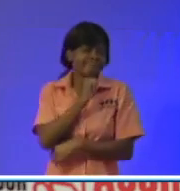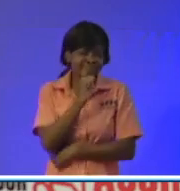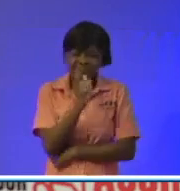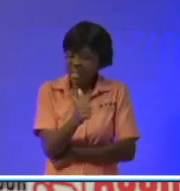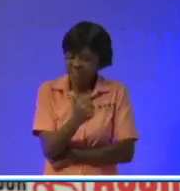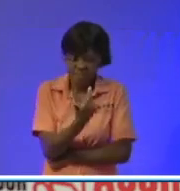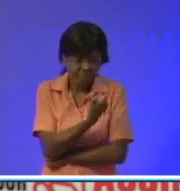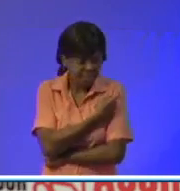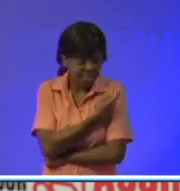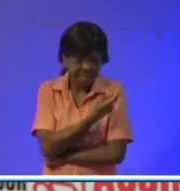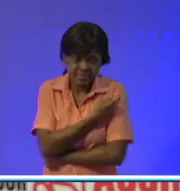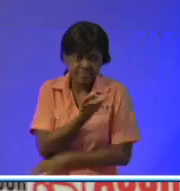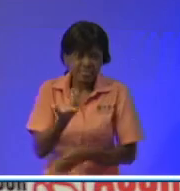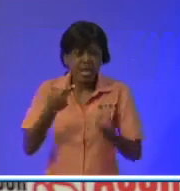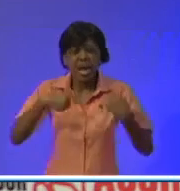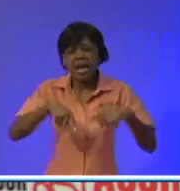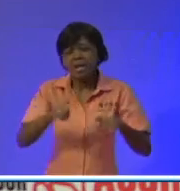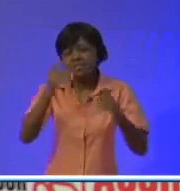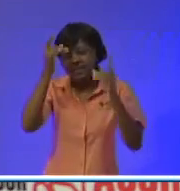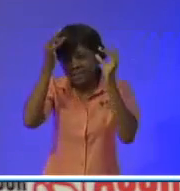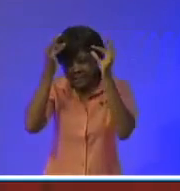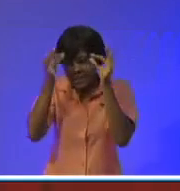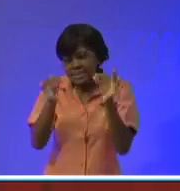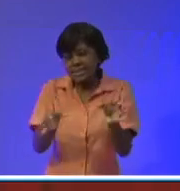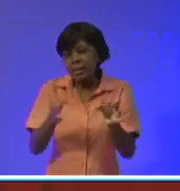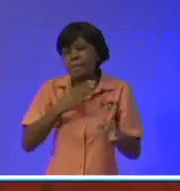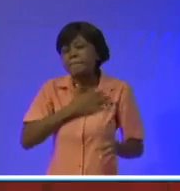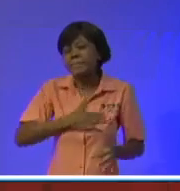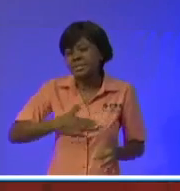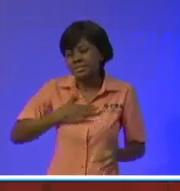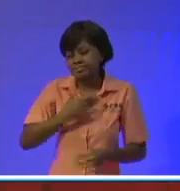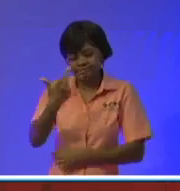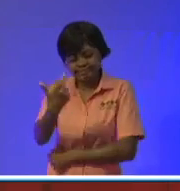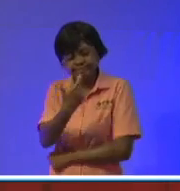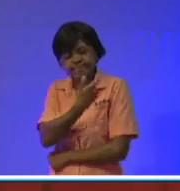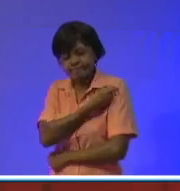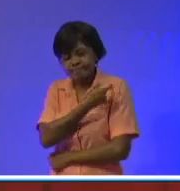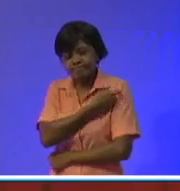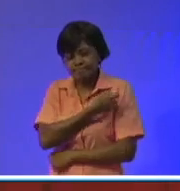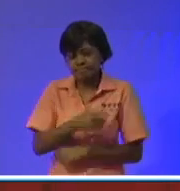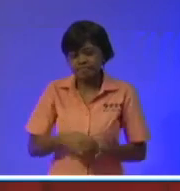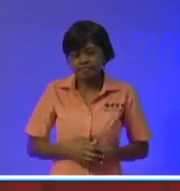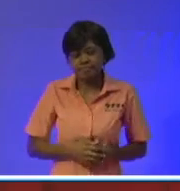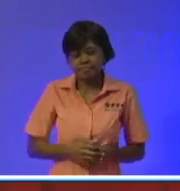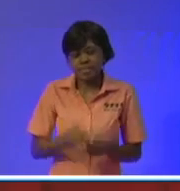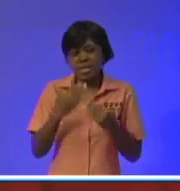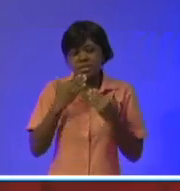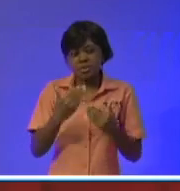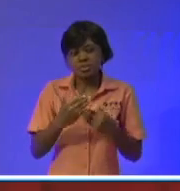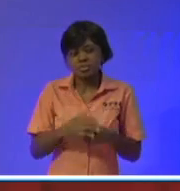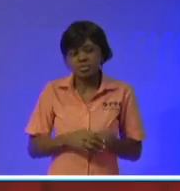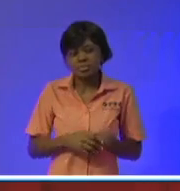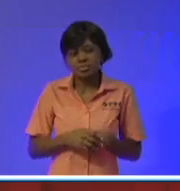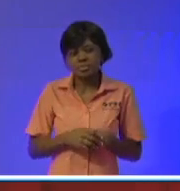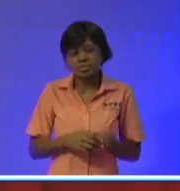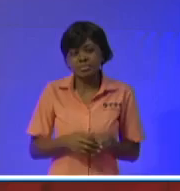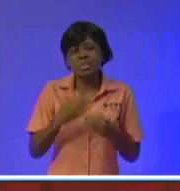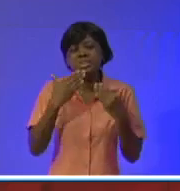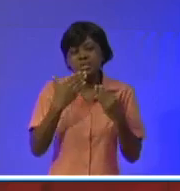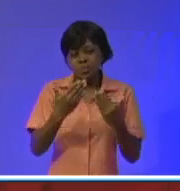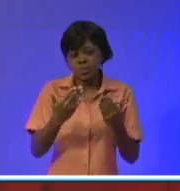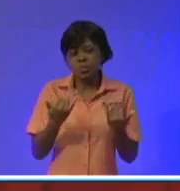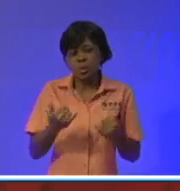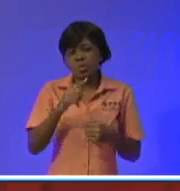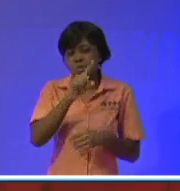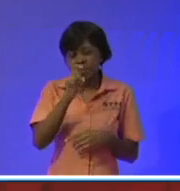vaccinated. Thank you very much, Al. Thank you very much, Minister. We now move into the question and answer segment.